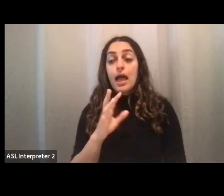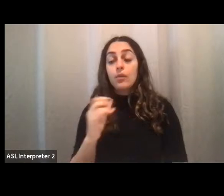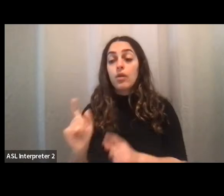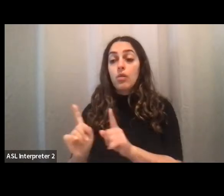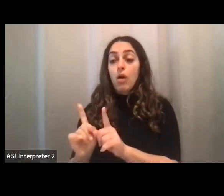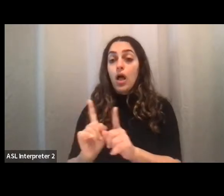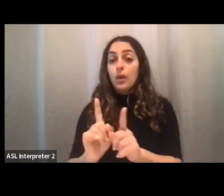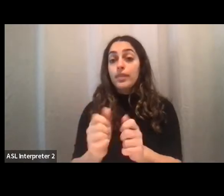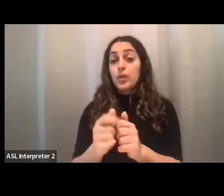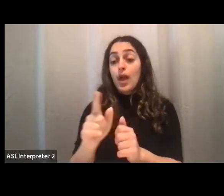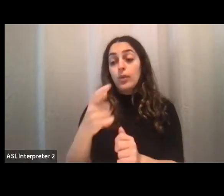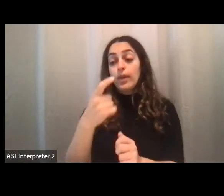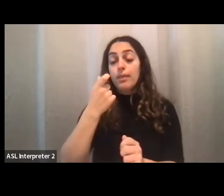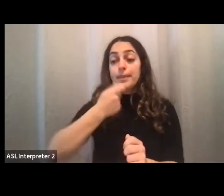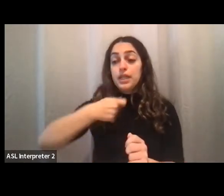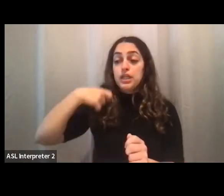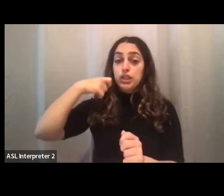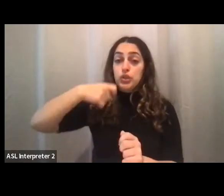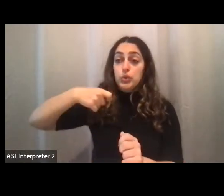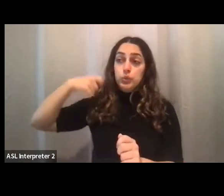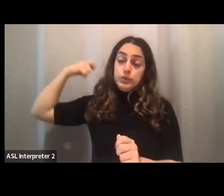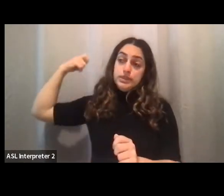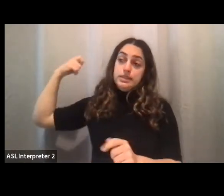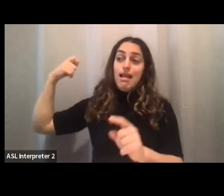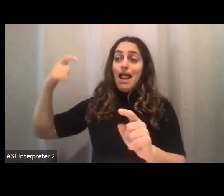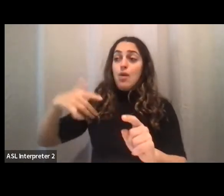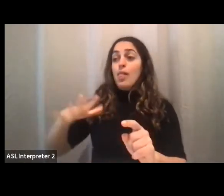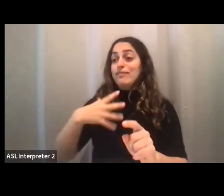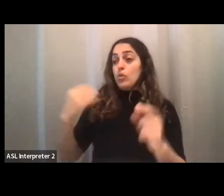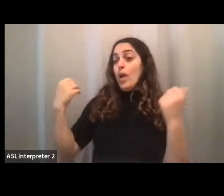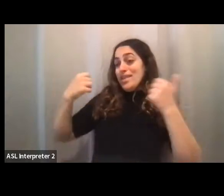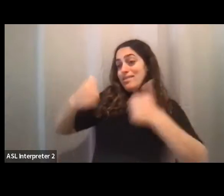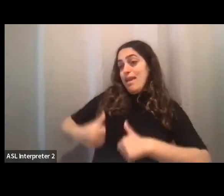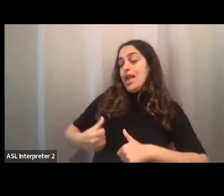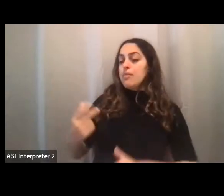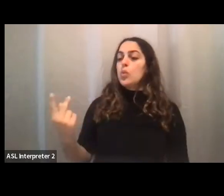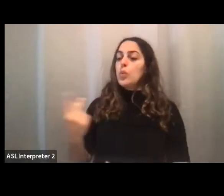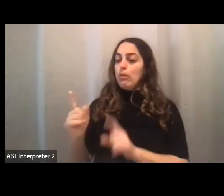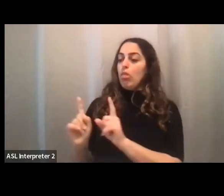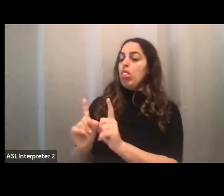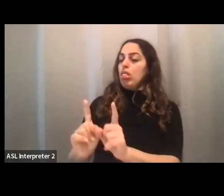neck and i put my white cape on and we'll go trick or treating